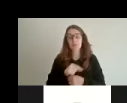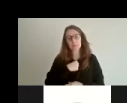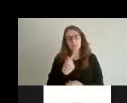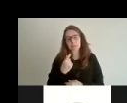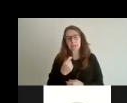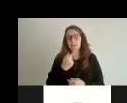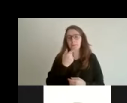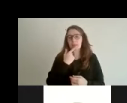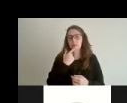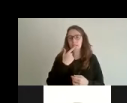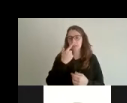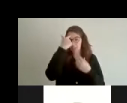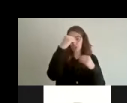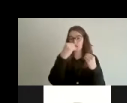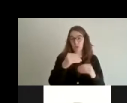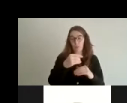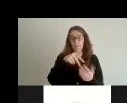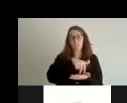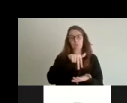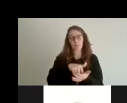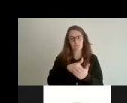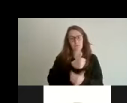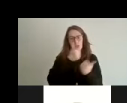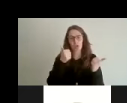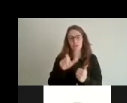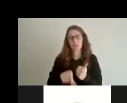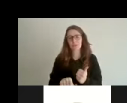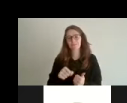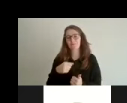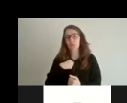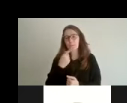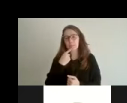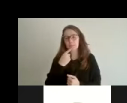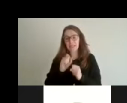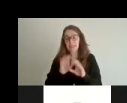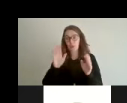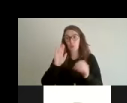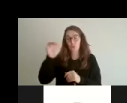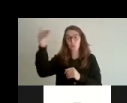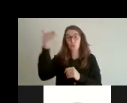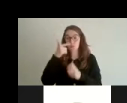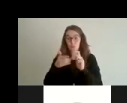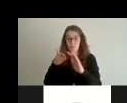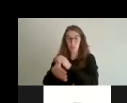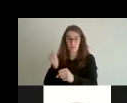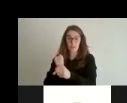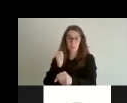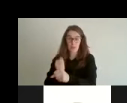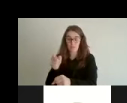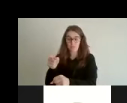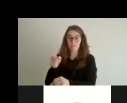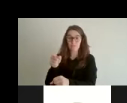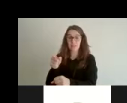status of teaching, and we also have to be aware of that future employers in the society